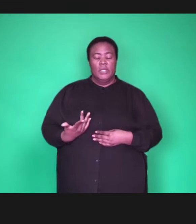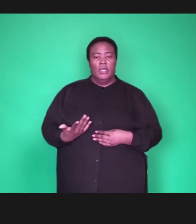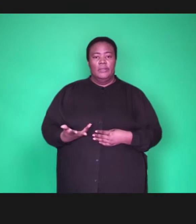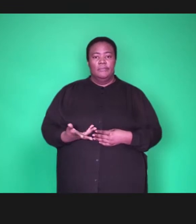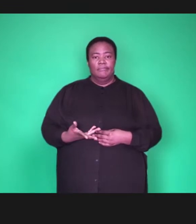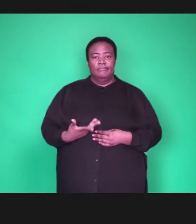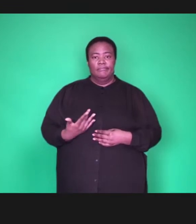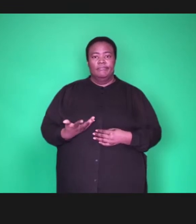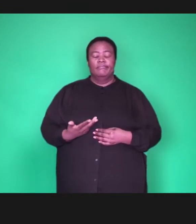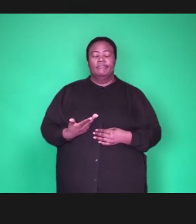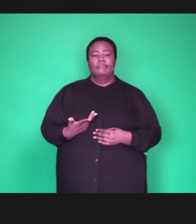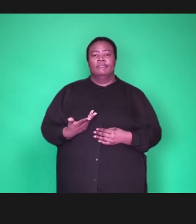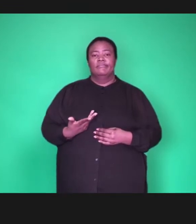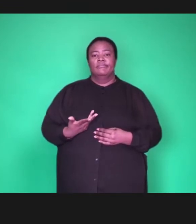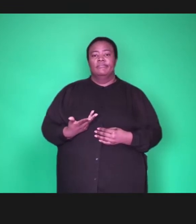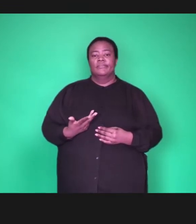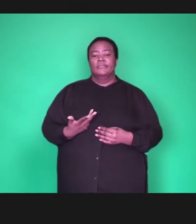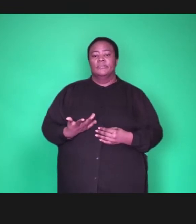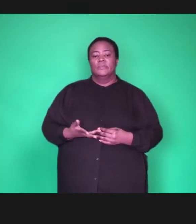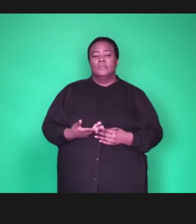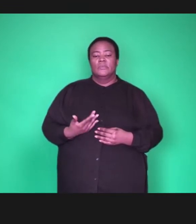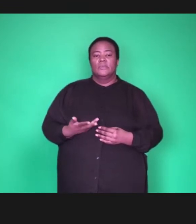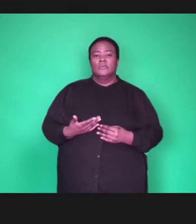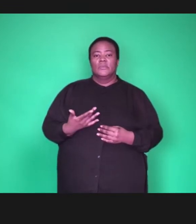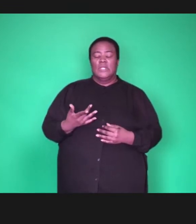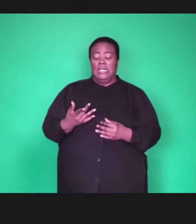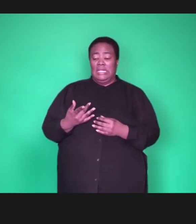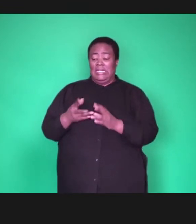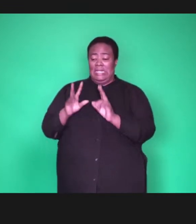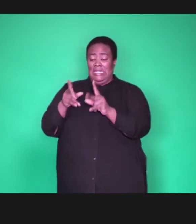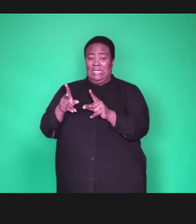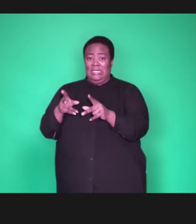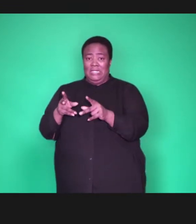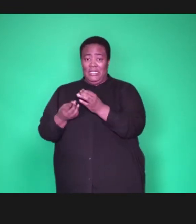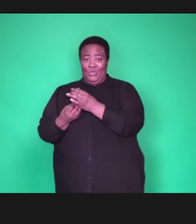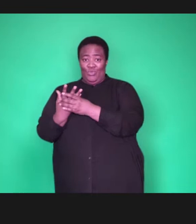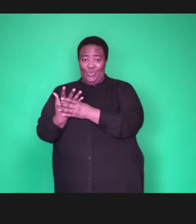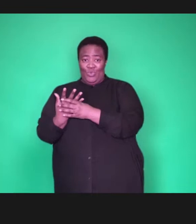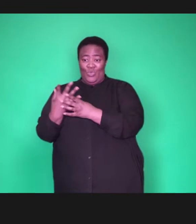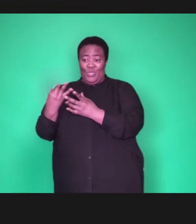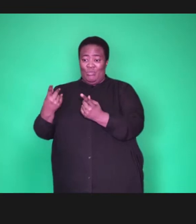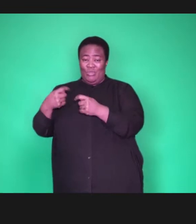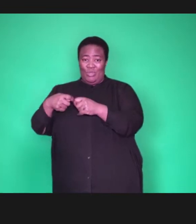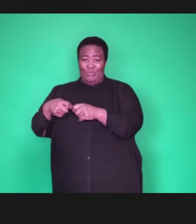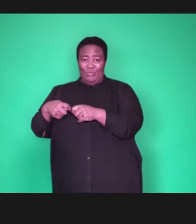the reason why natural growth is contributing